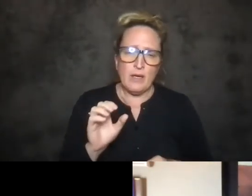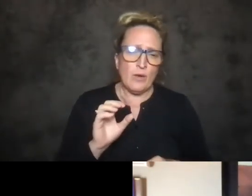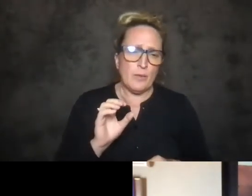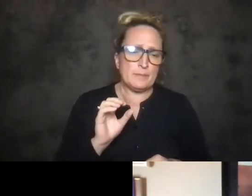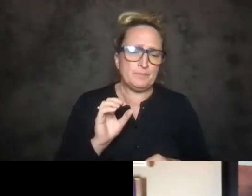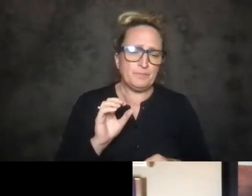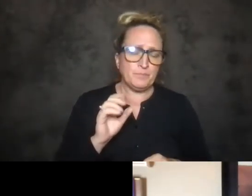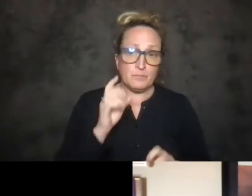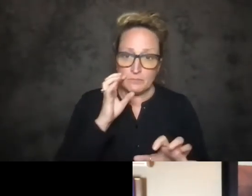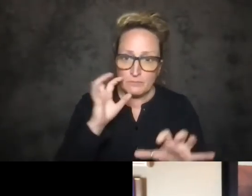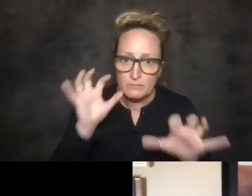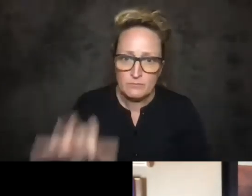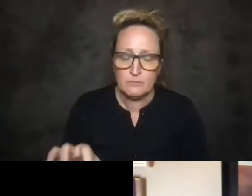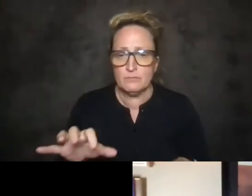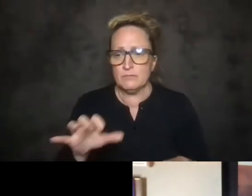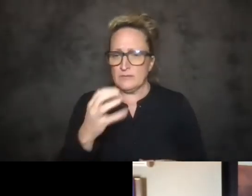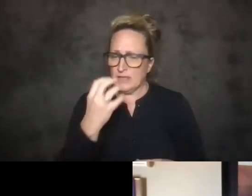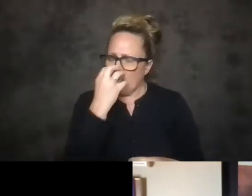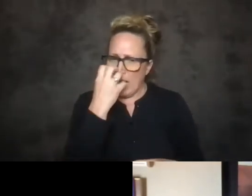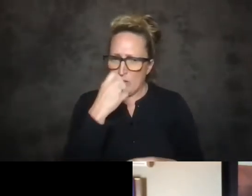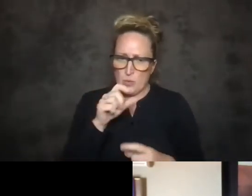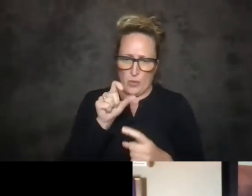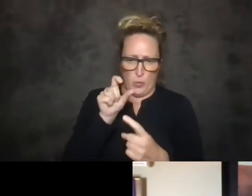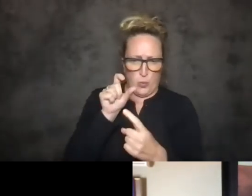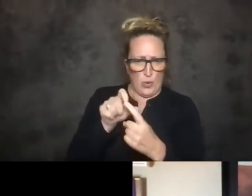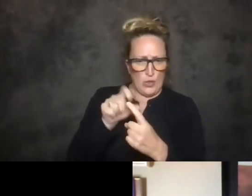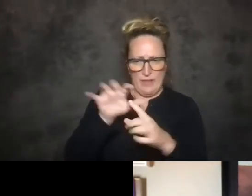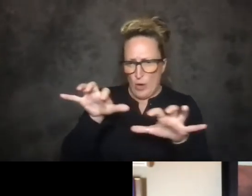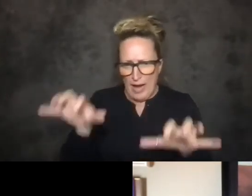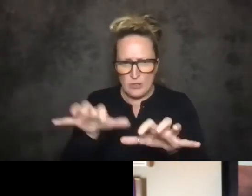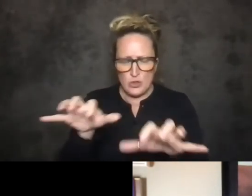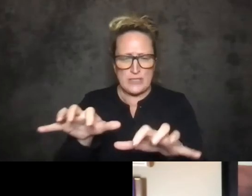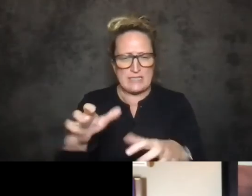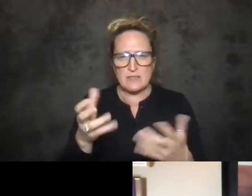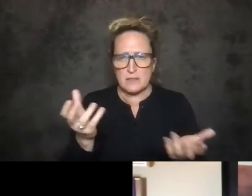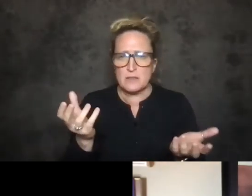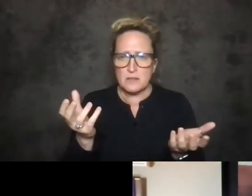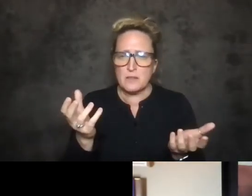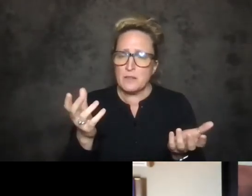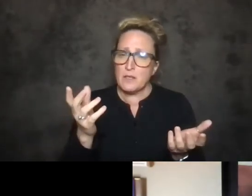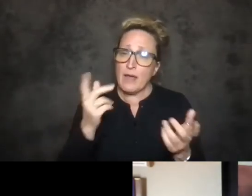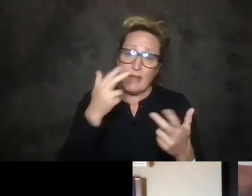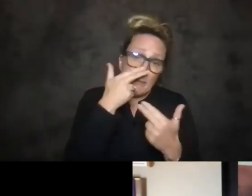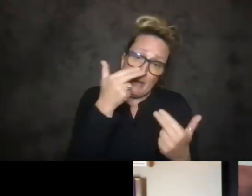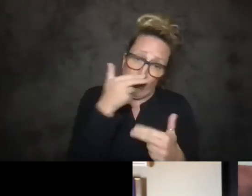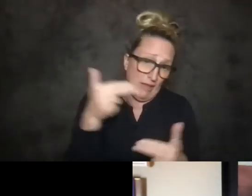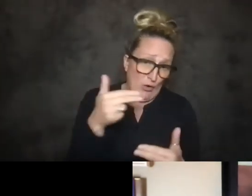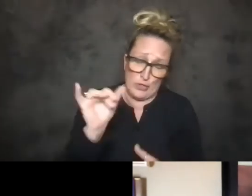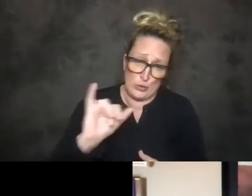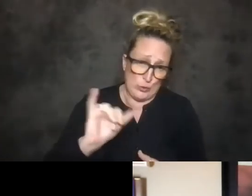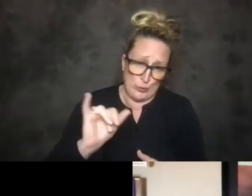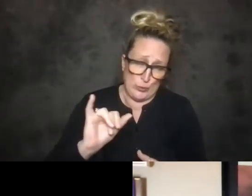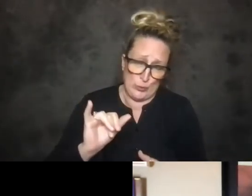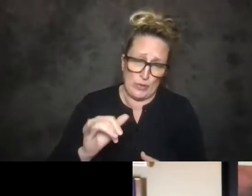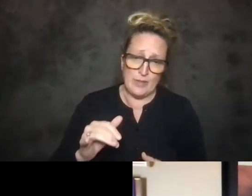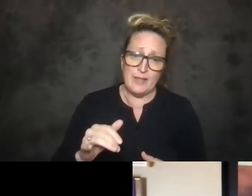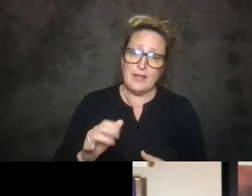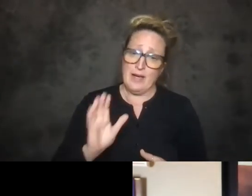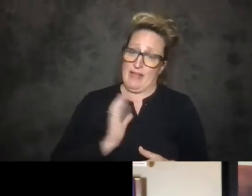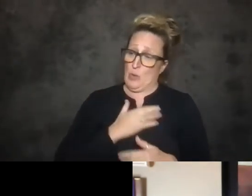and astonishing clowns with words or with their actions, and they can be hilarious. That's why in